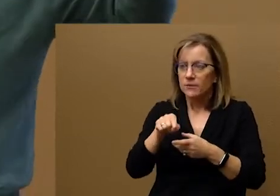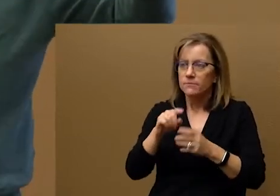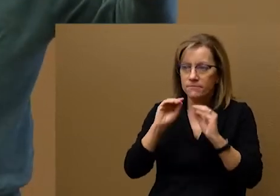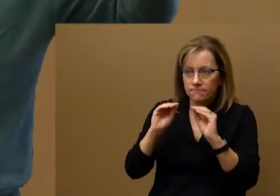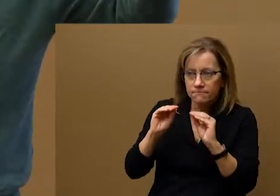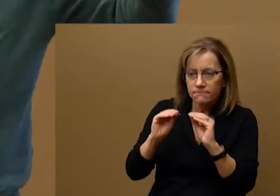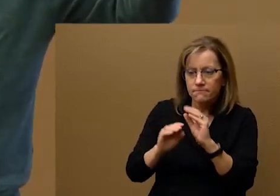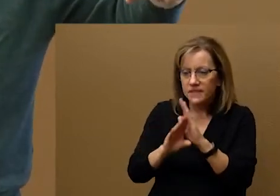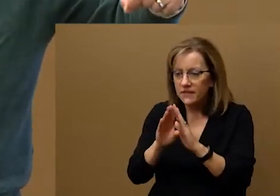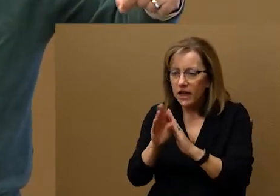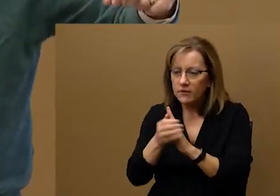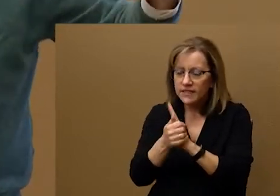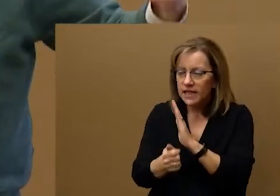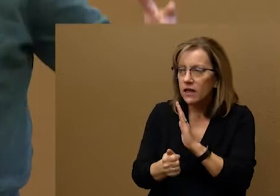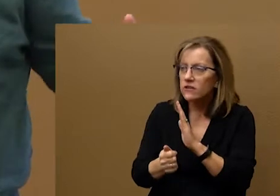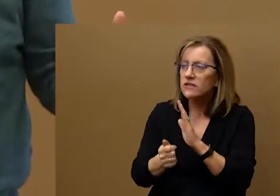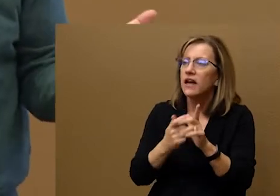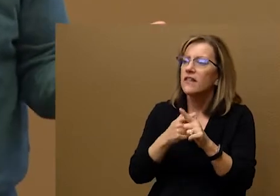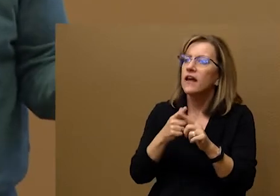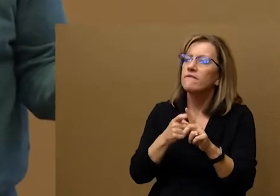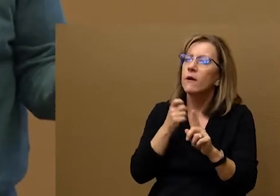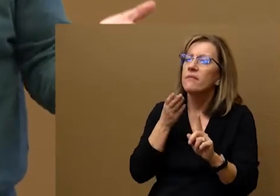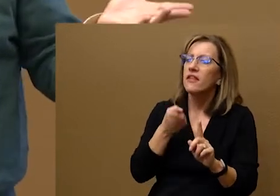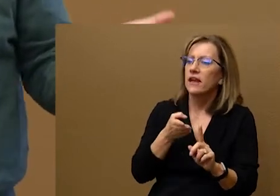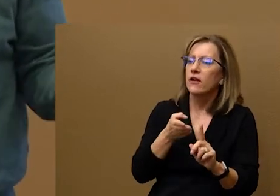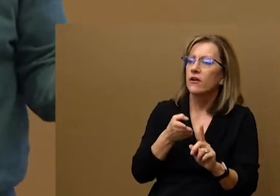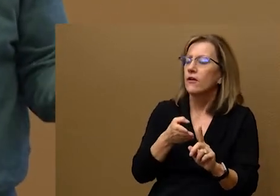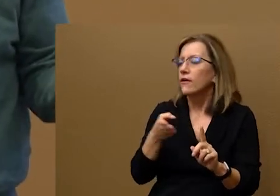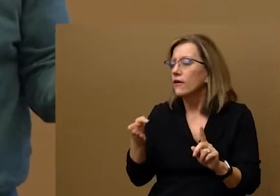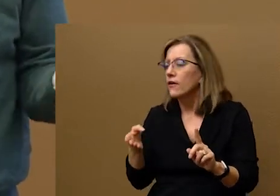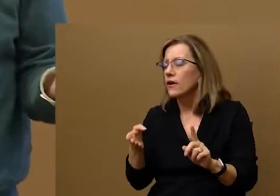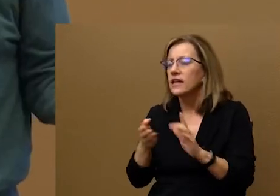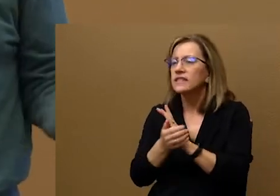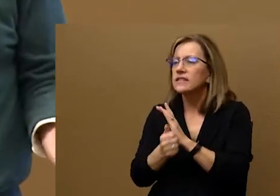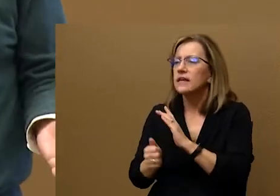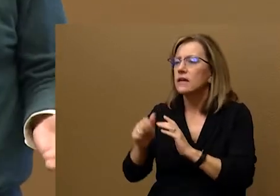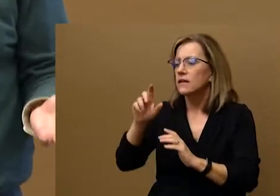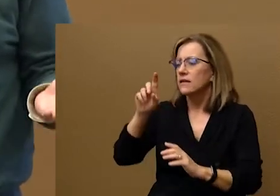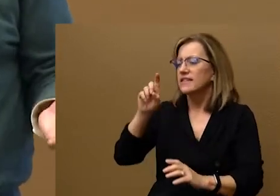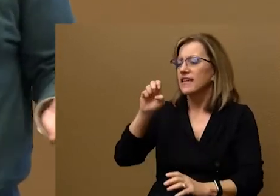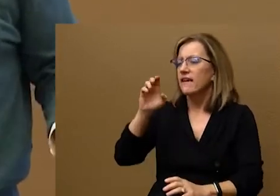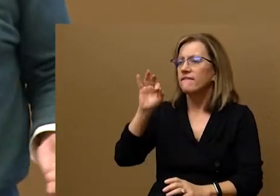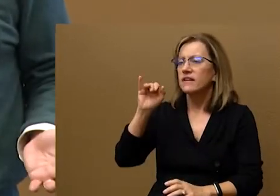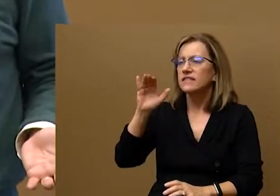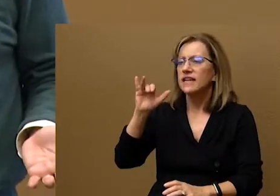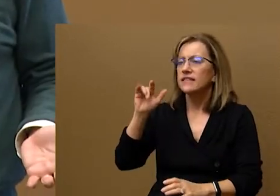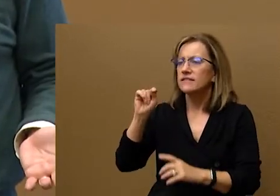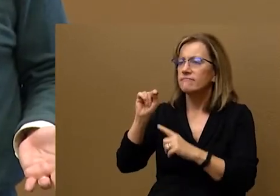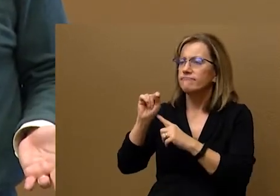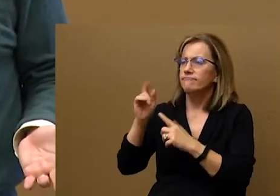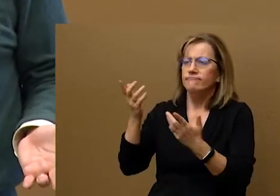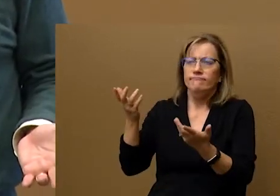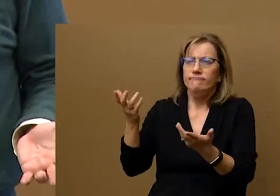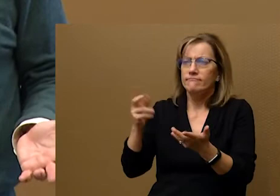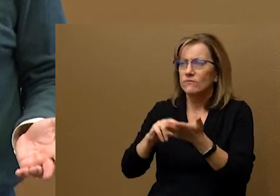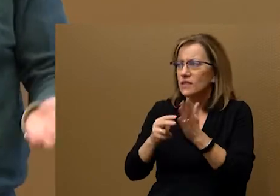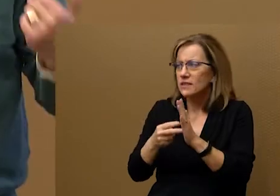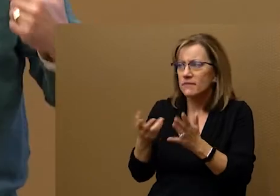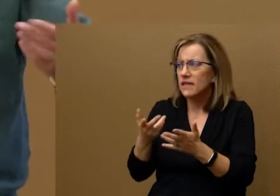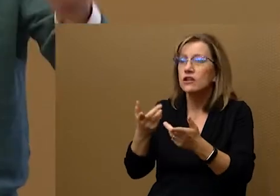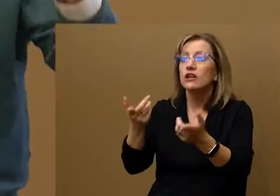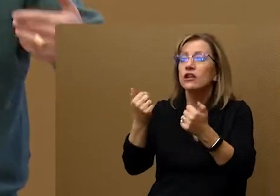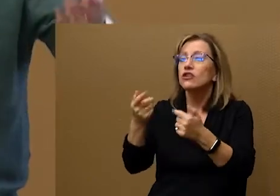teach them and help them develop skills. Then, okay, starting from that, what do we mean by skill deficits?